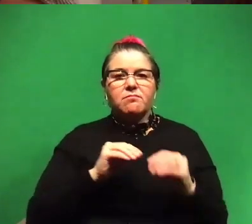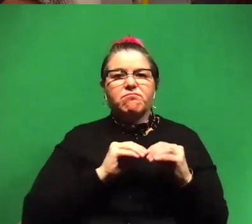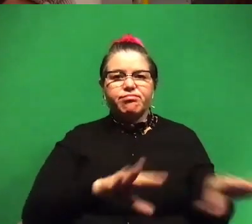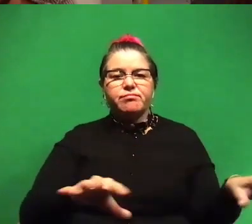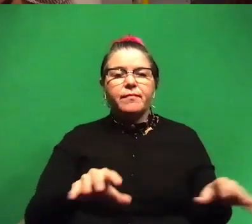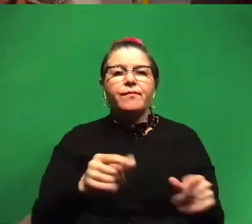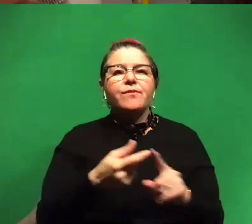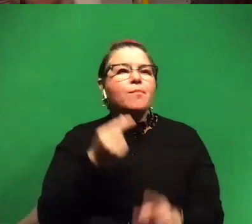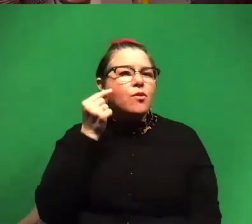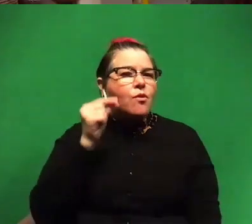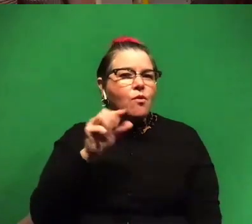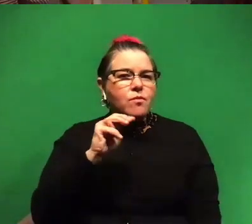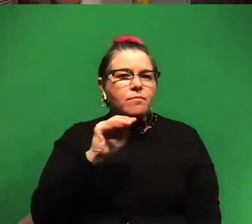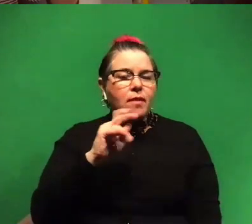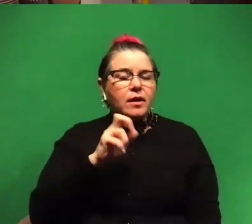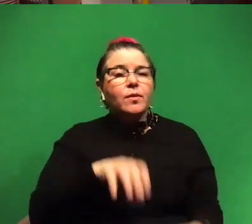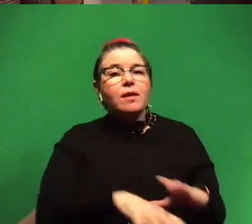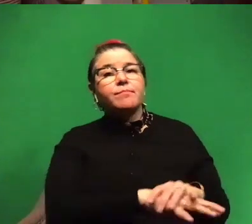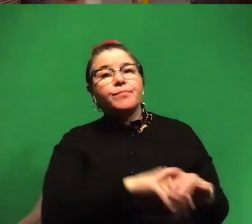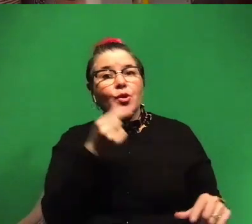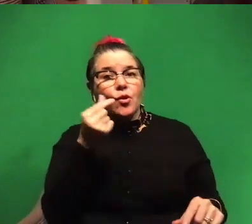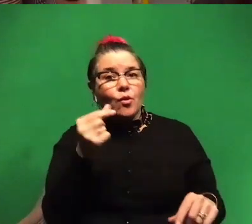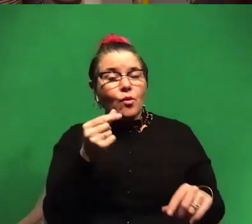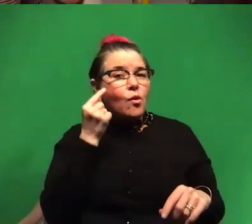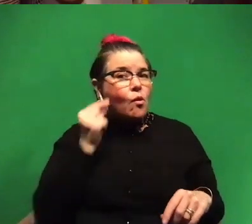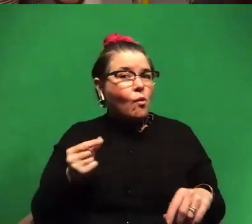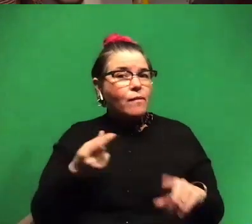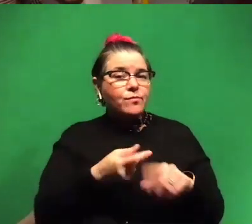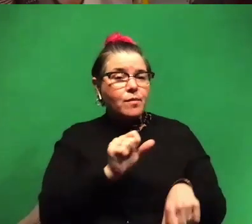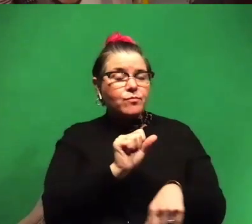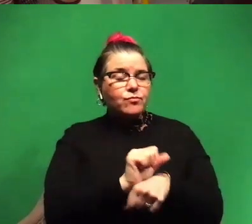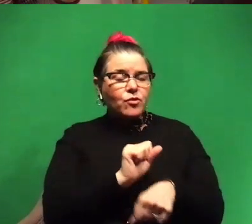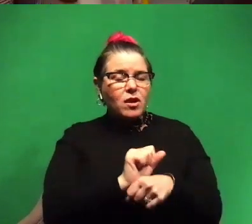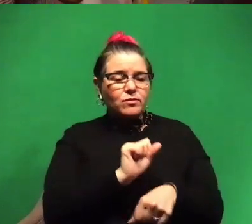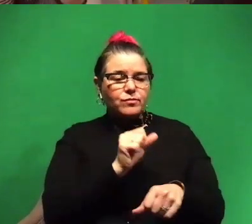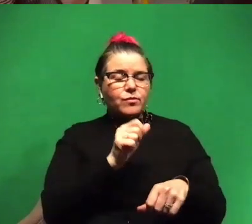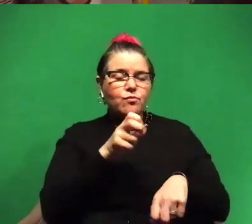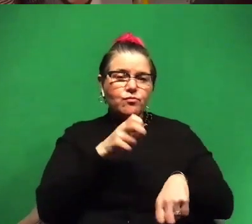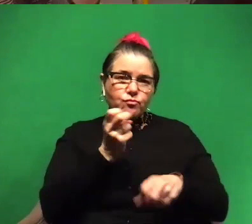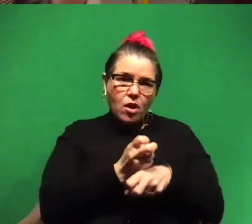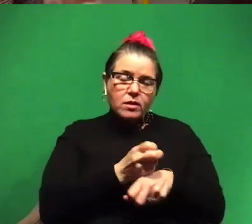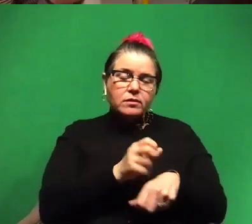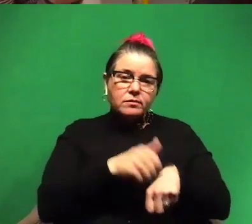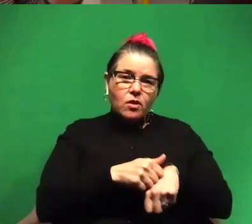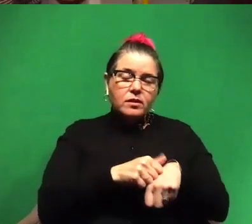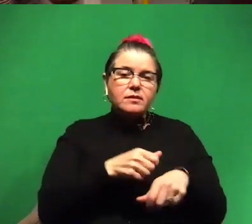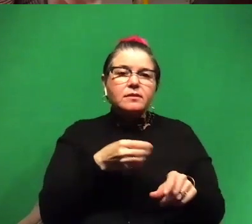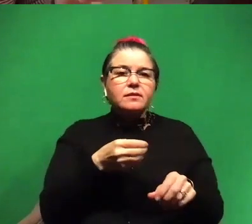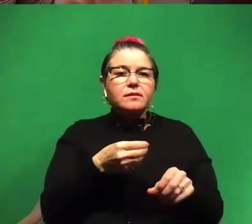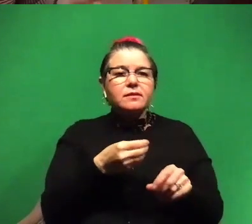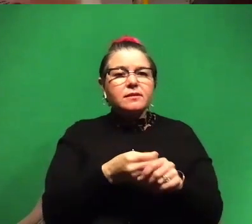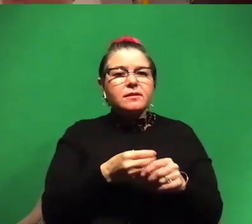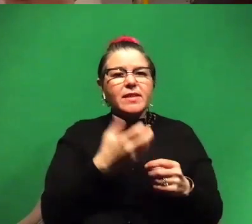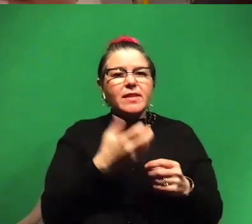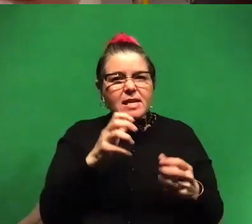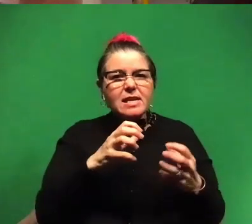a gold mine. So when they pulled the gold out of the rocks, it's a kind of rock that has arsenic in it. And when you heat up the rocks and smash